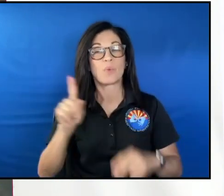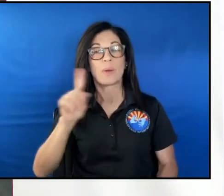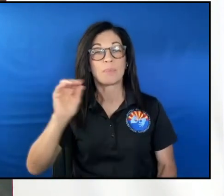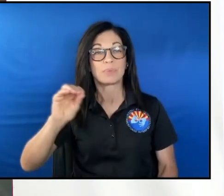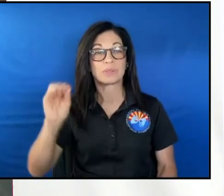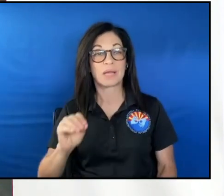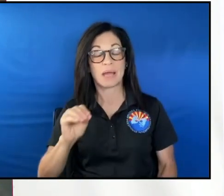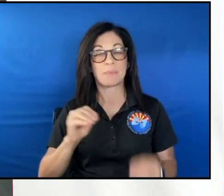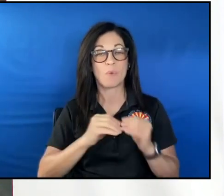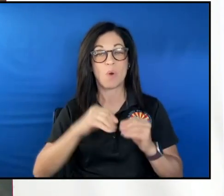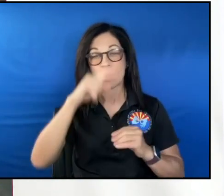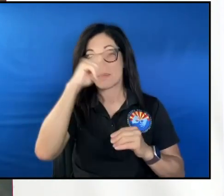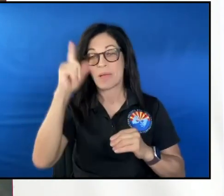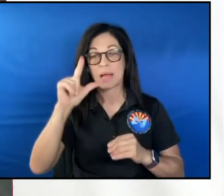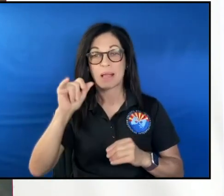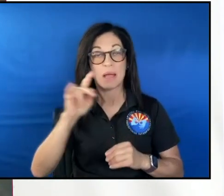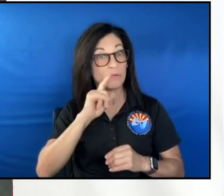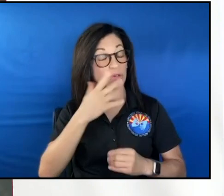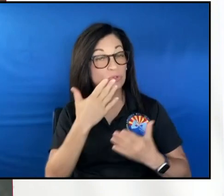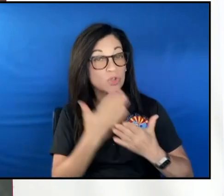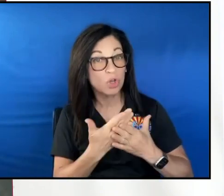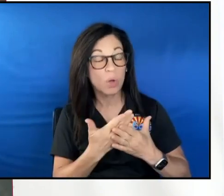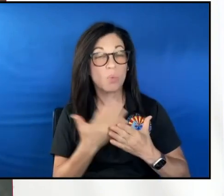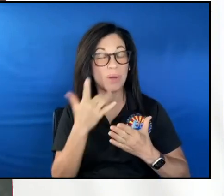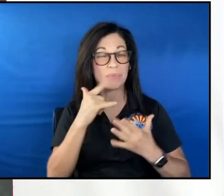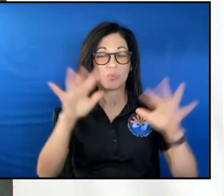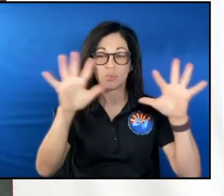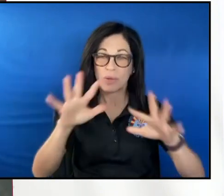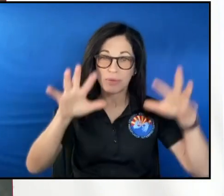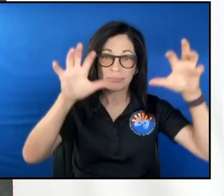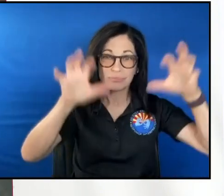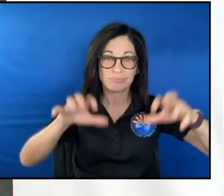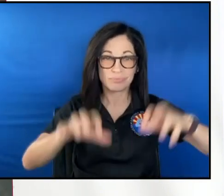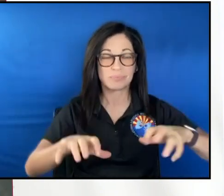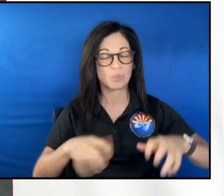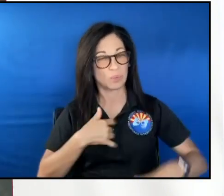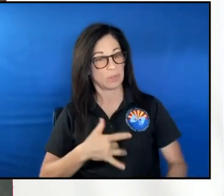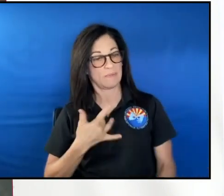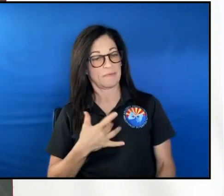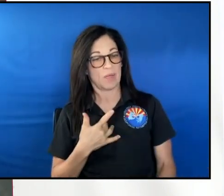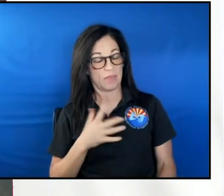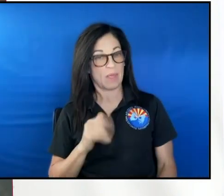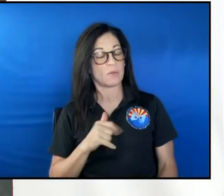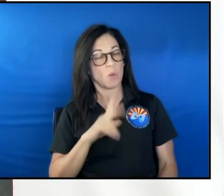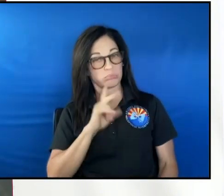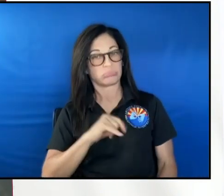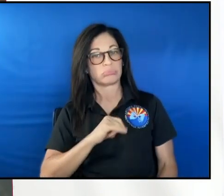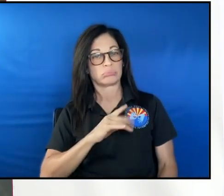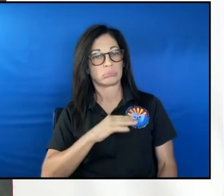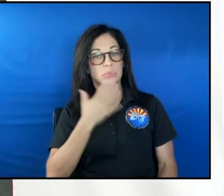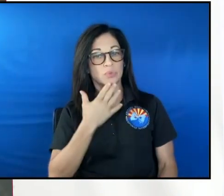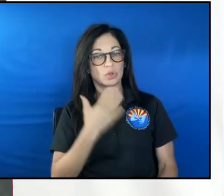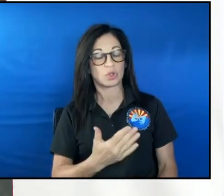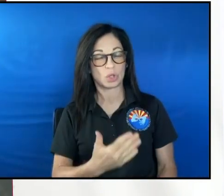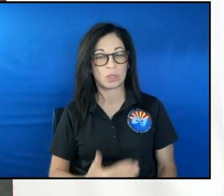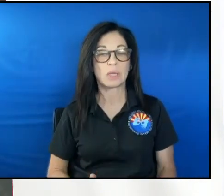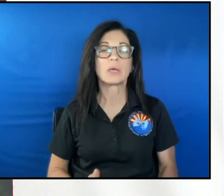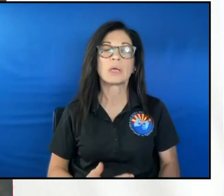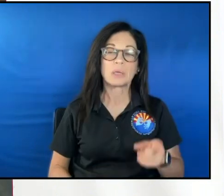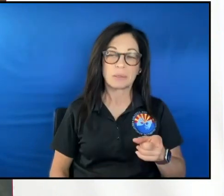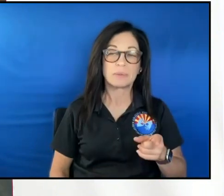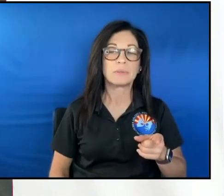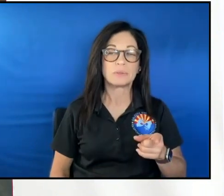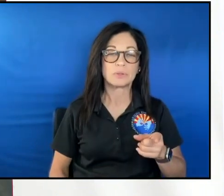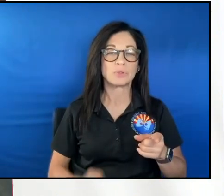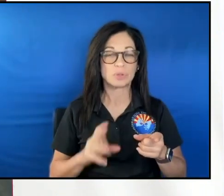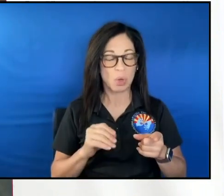which was big. With the current moisture, we felt that it was justifiable to